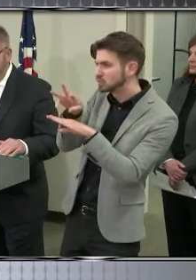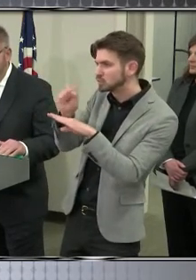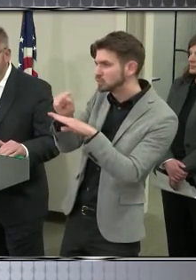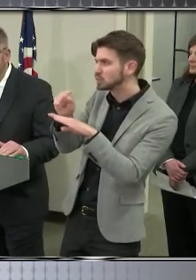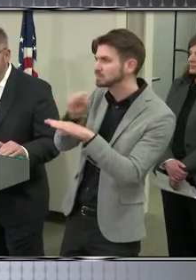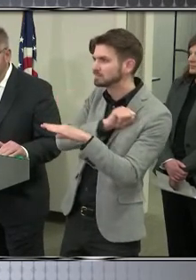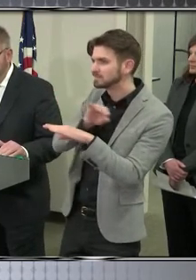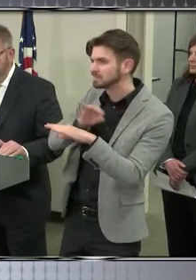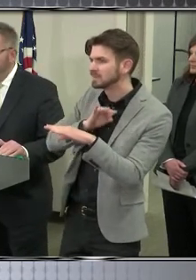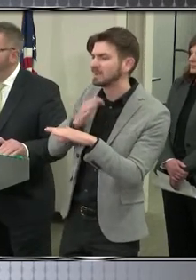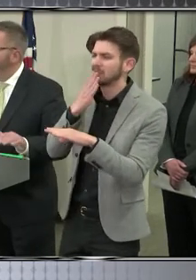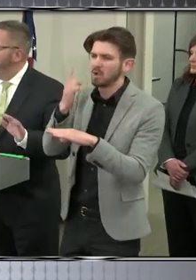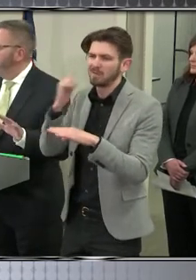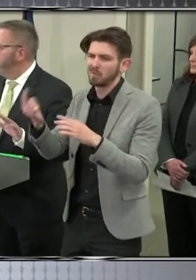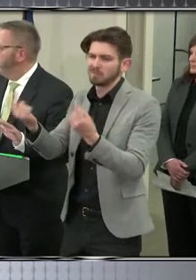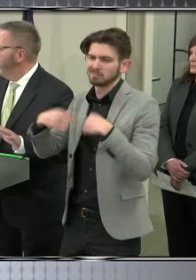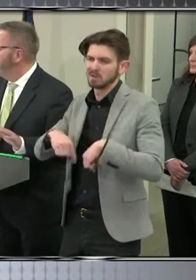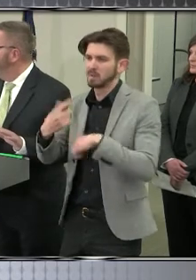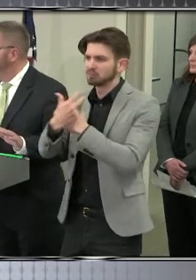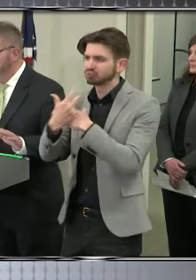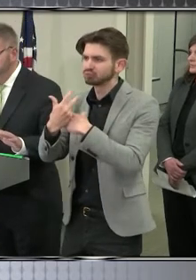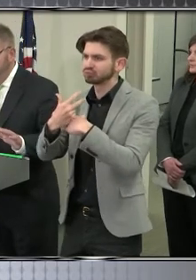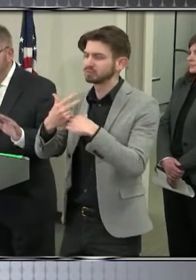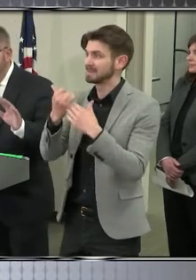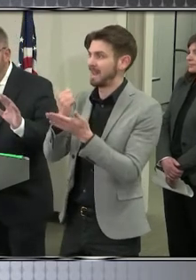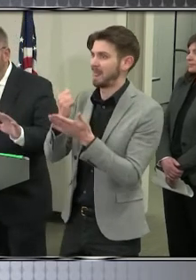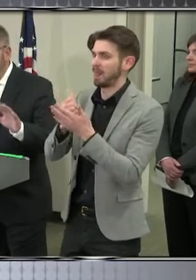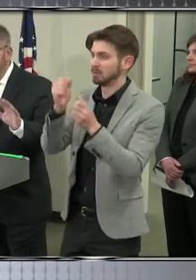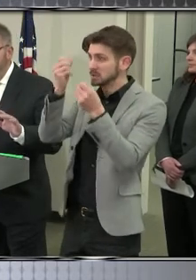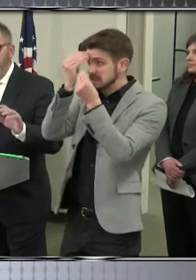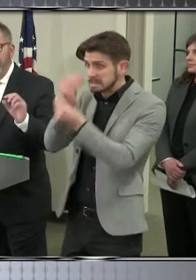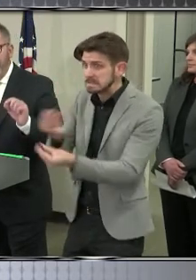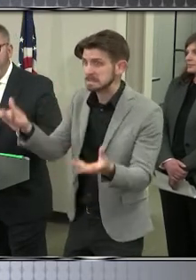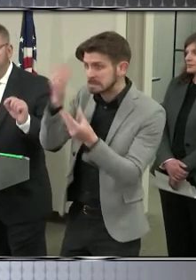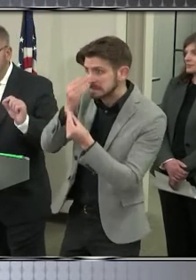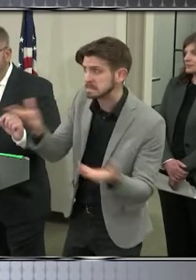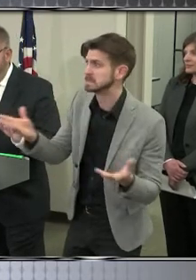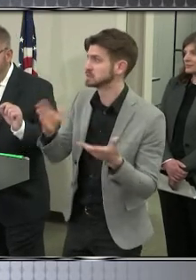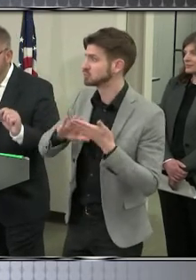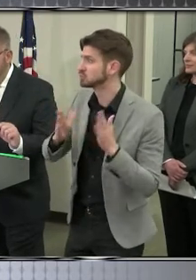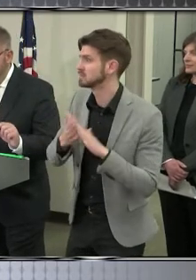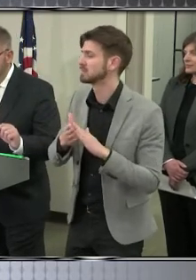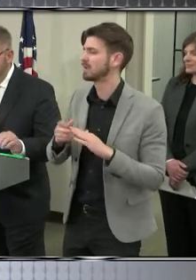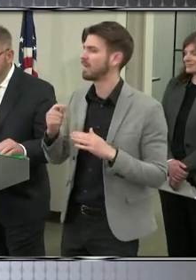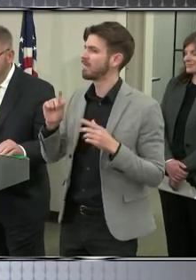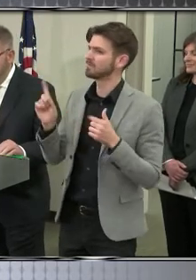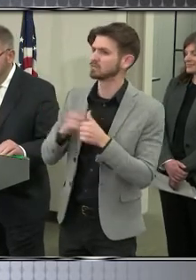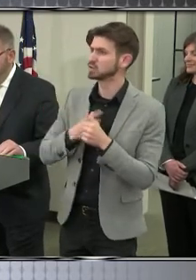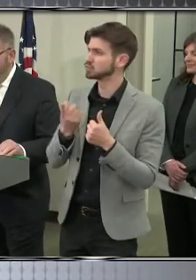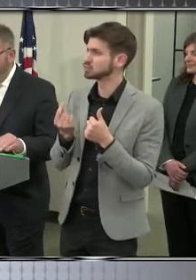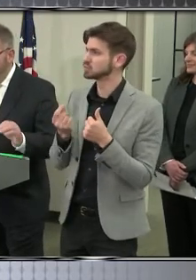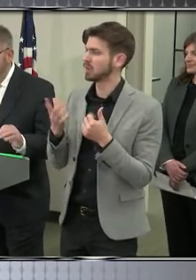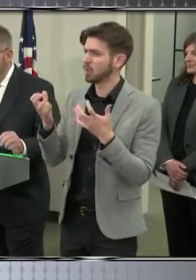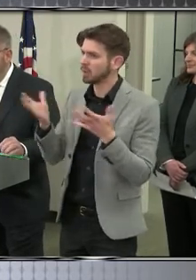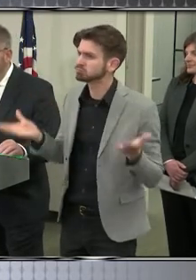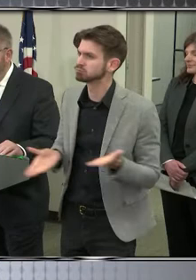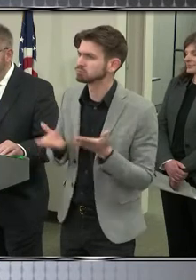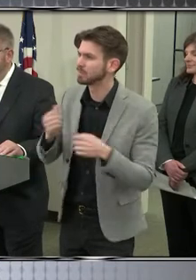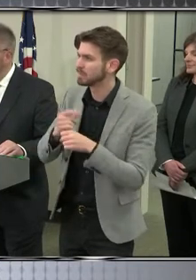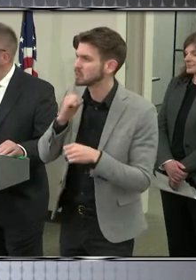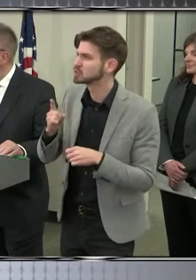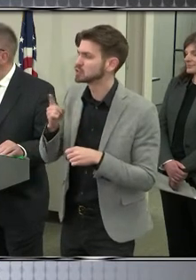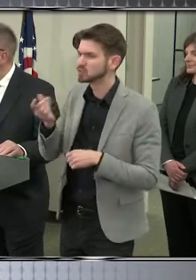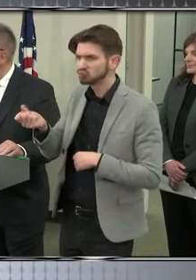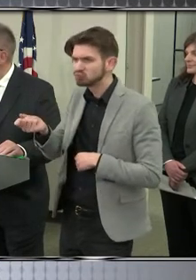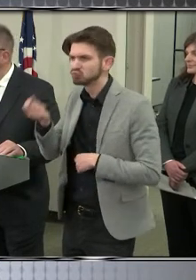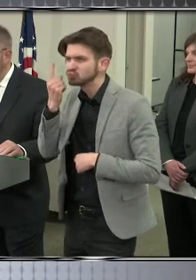El Paso County. But let me just start here. Our community is in good hands. We are taking a